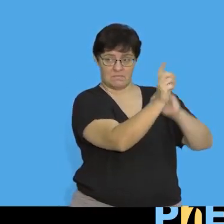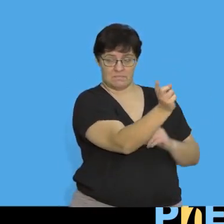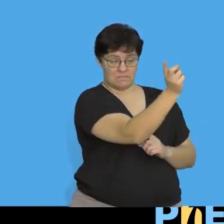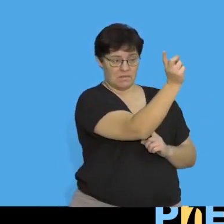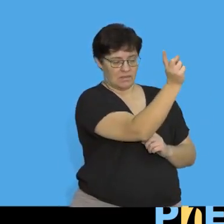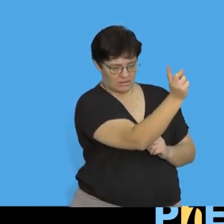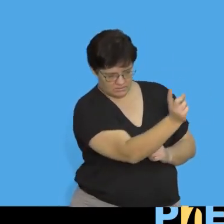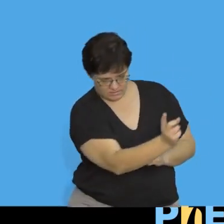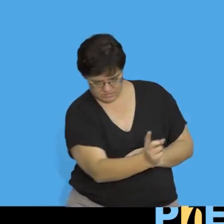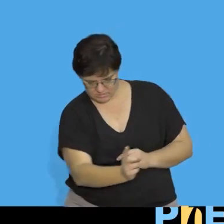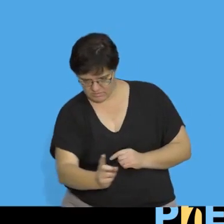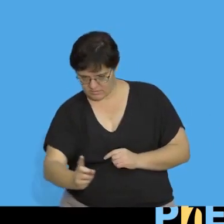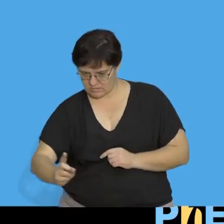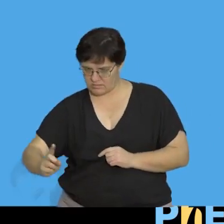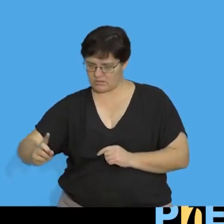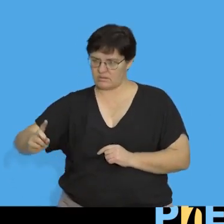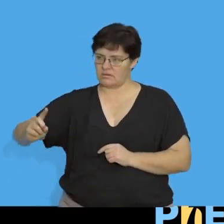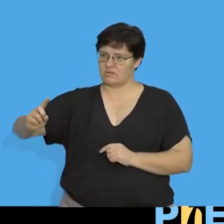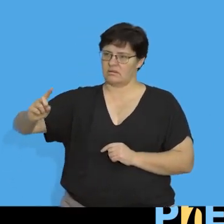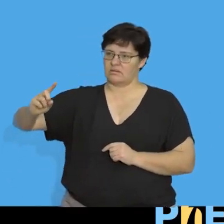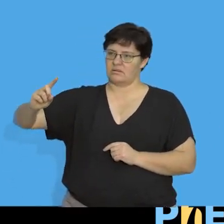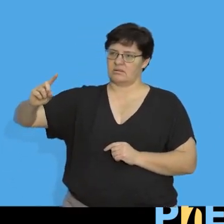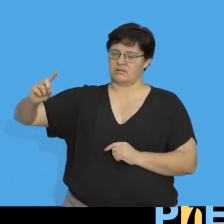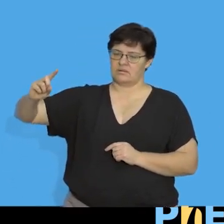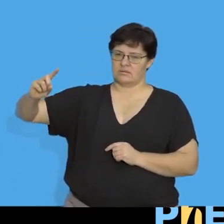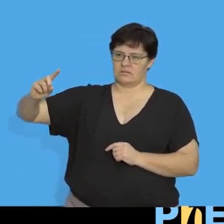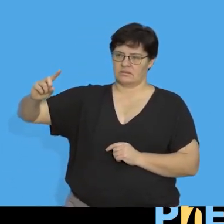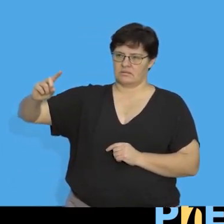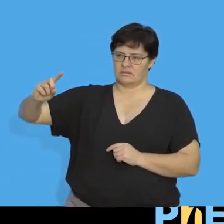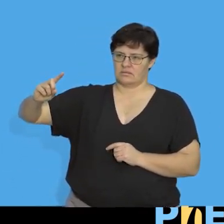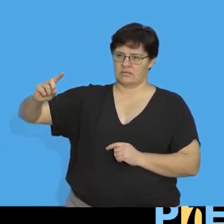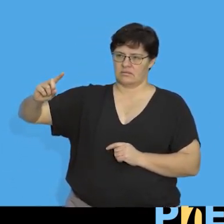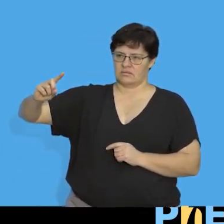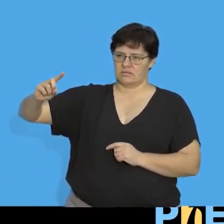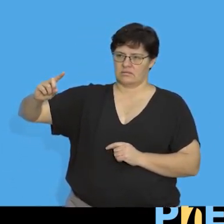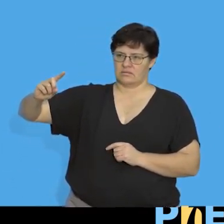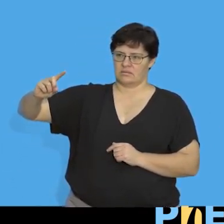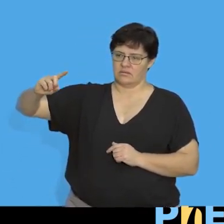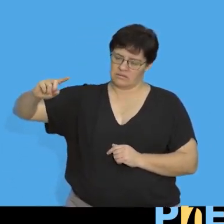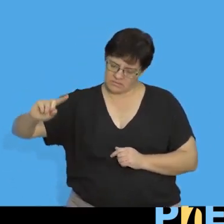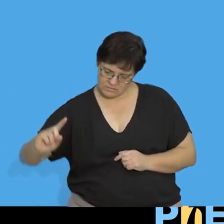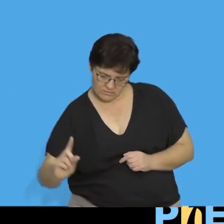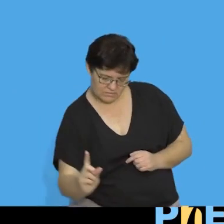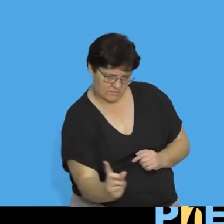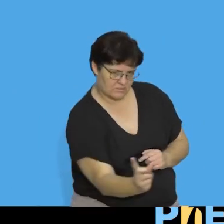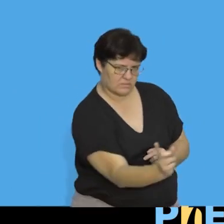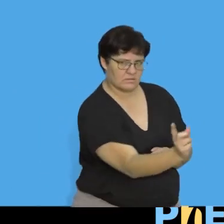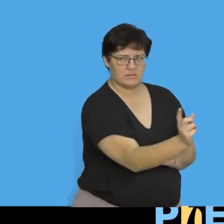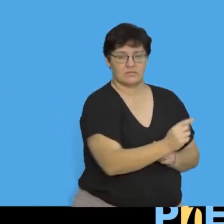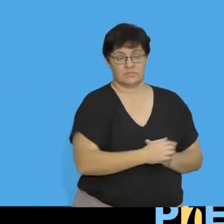side, and it comes back to the equilibrium position and back to that